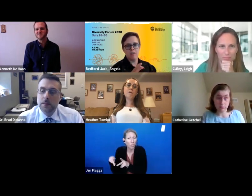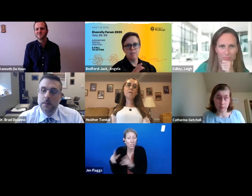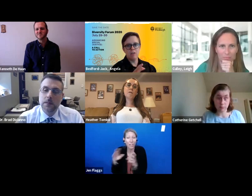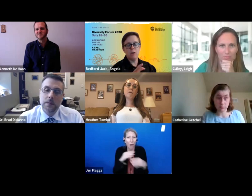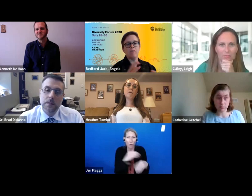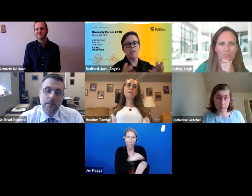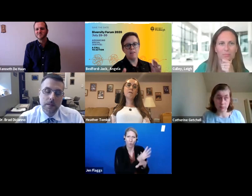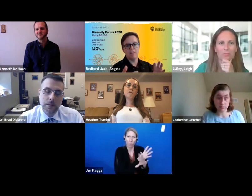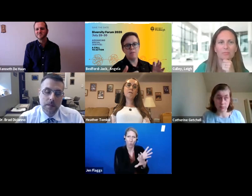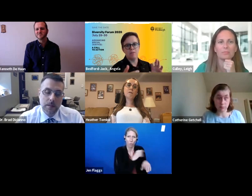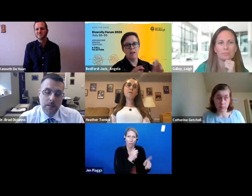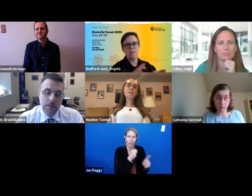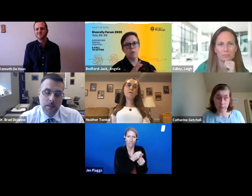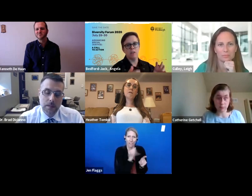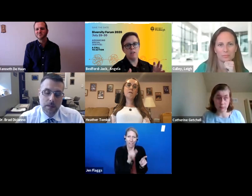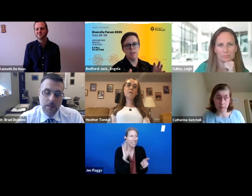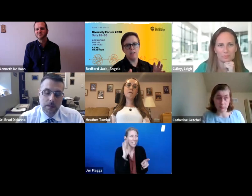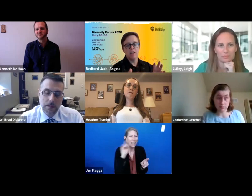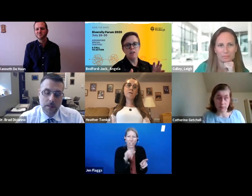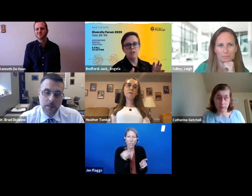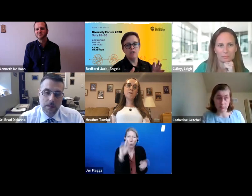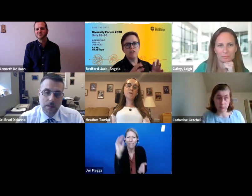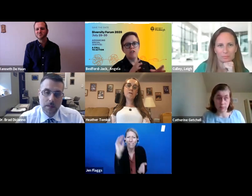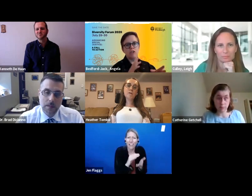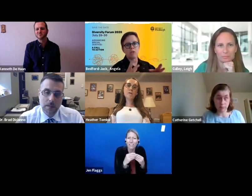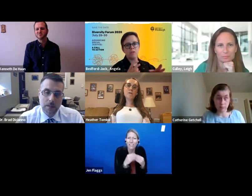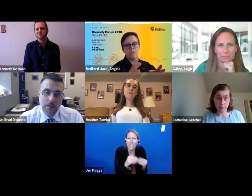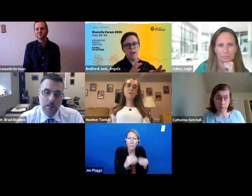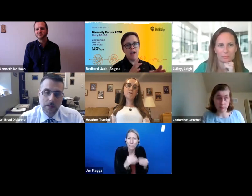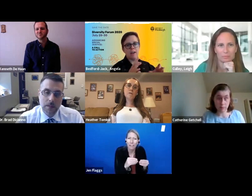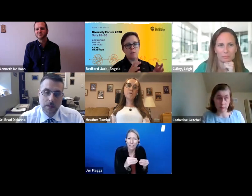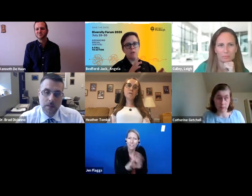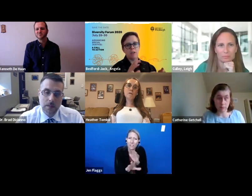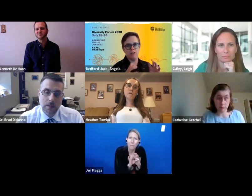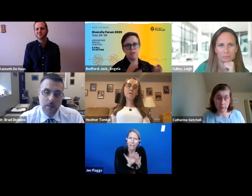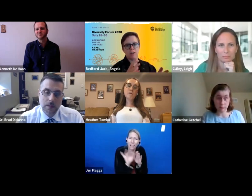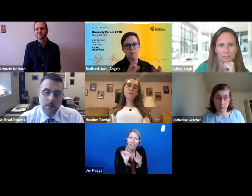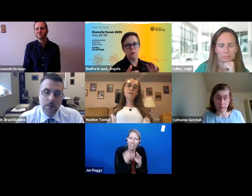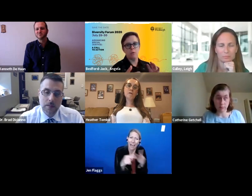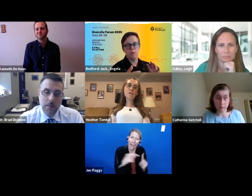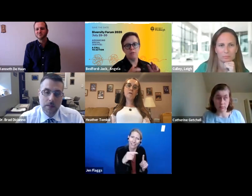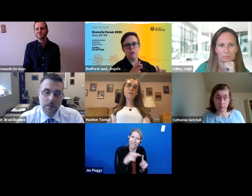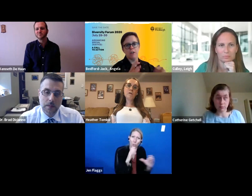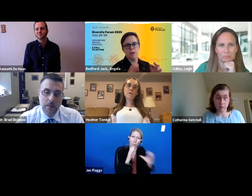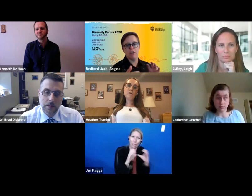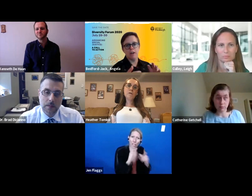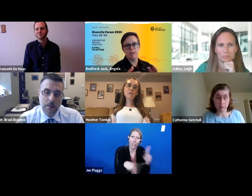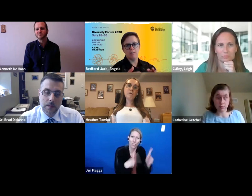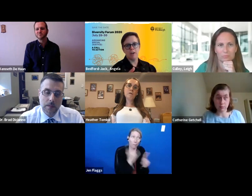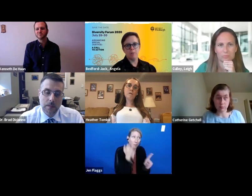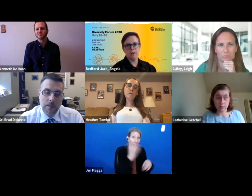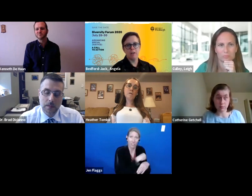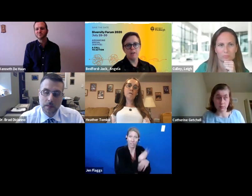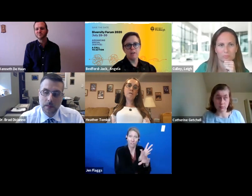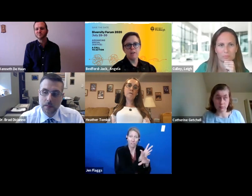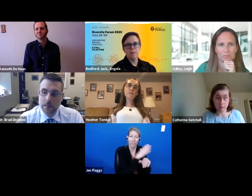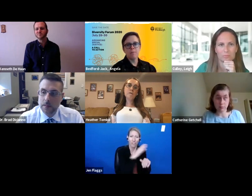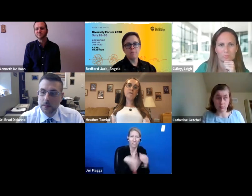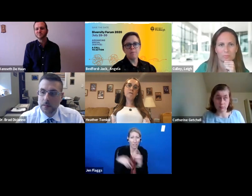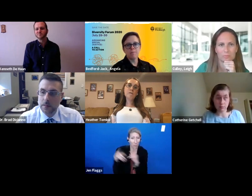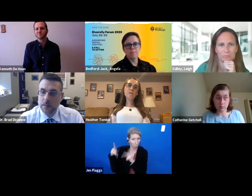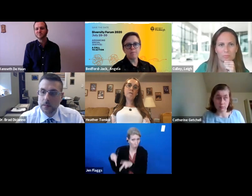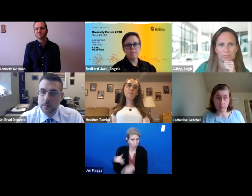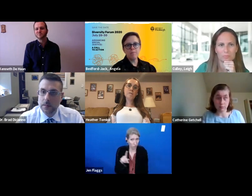sounds like you have less flexibility to choose that communication type that you would prefer in an online environment.